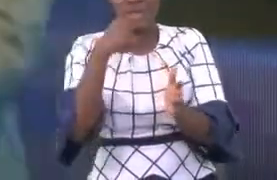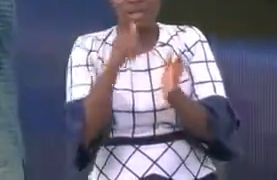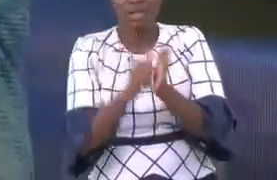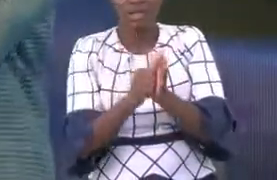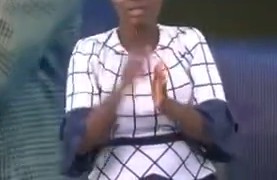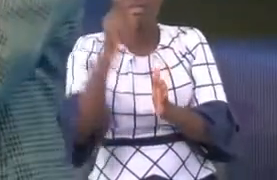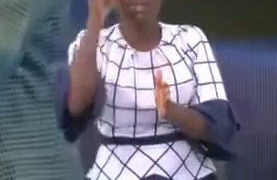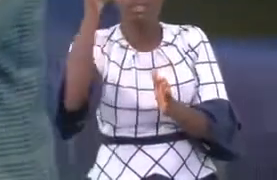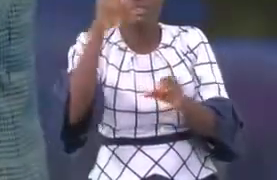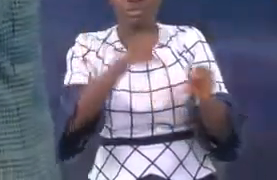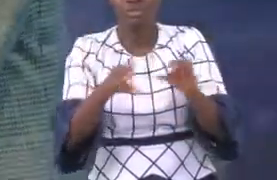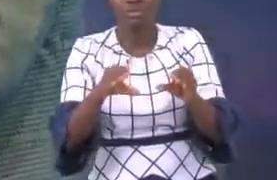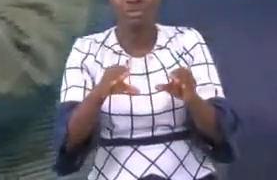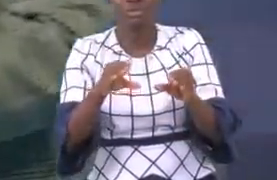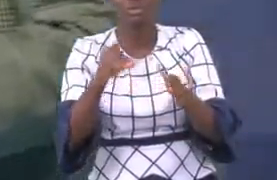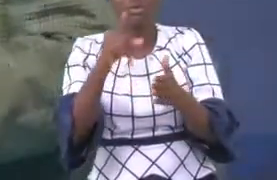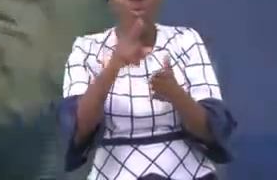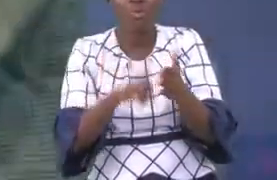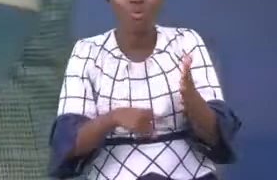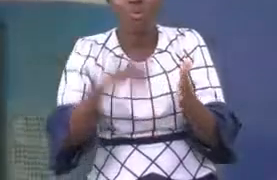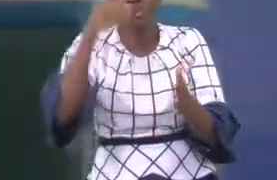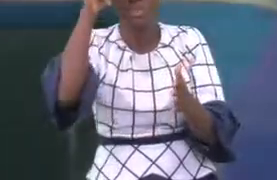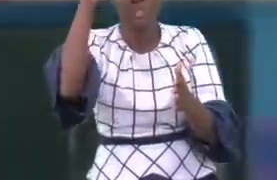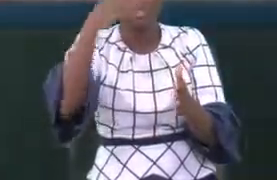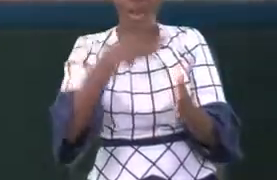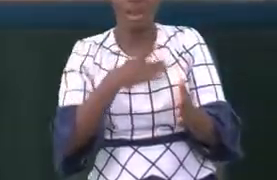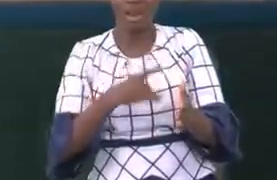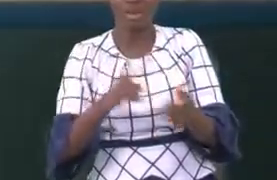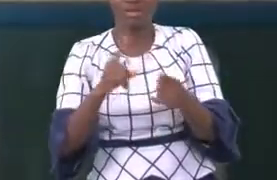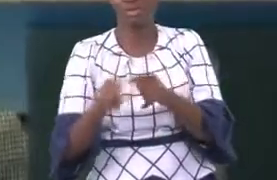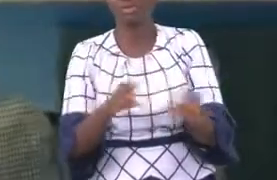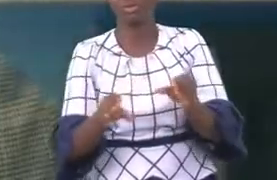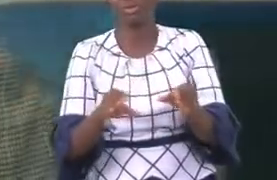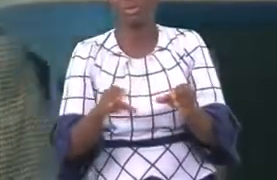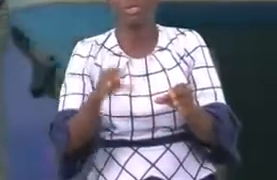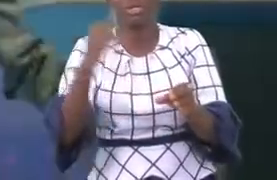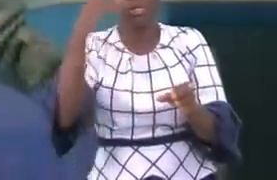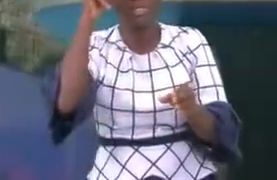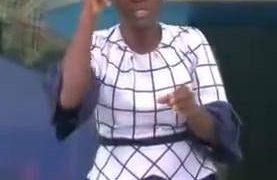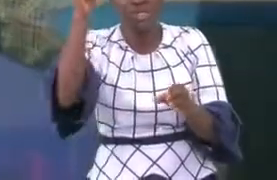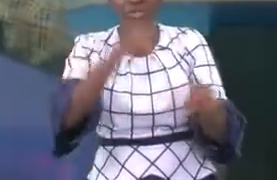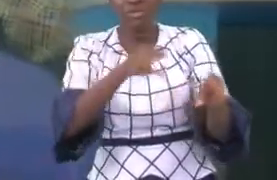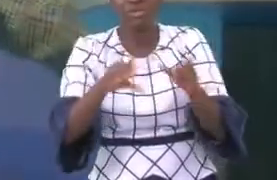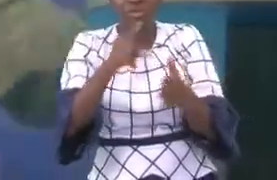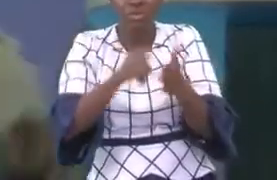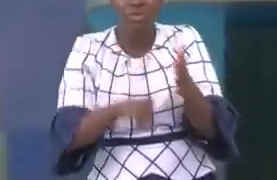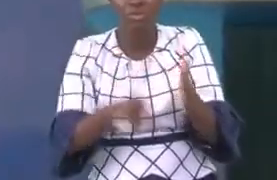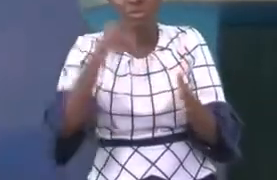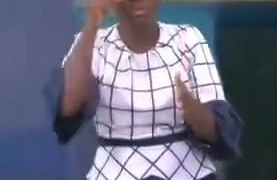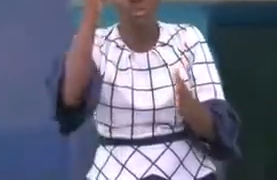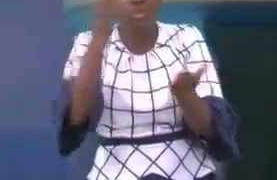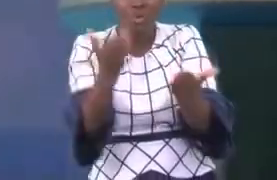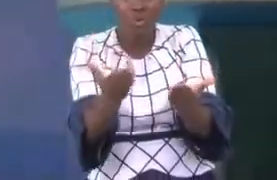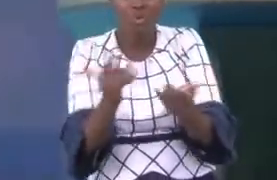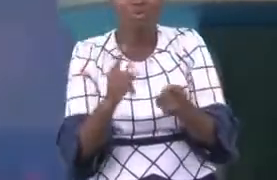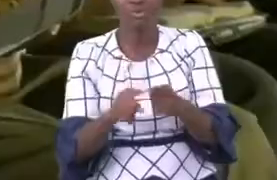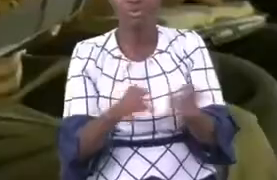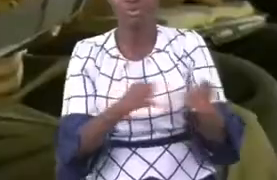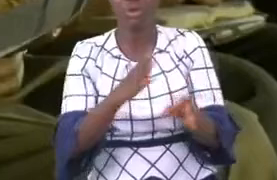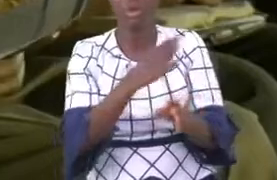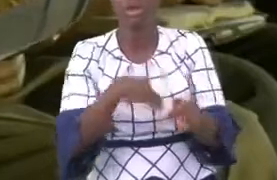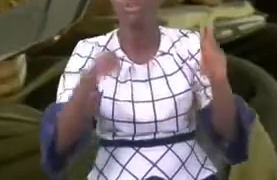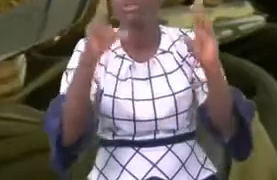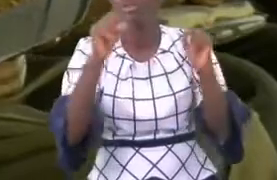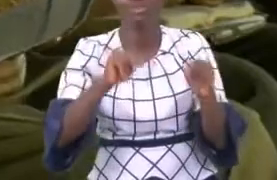wants to accomplish. And no one, no power from anywhere can hinder him. Tonight is your